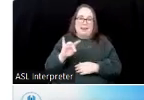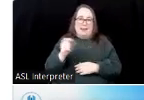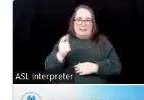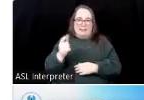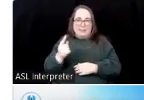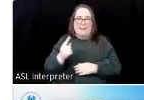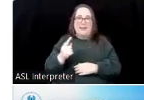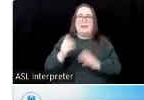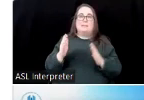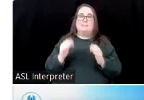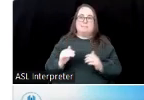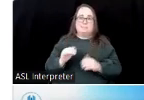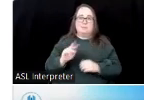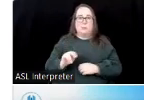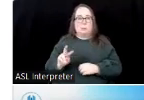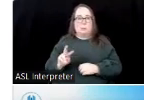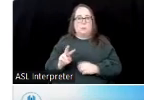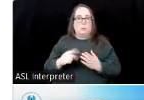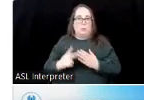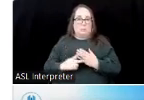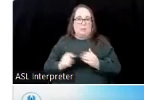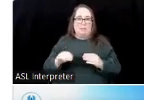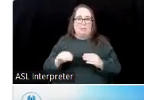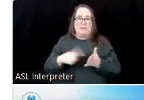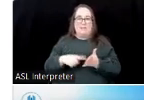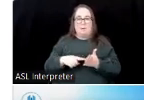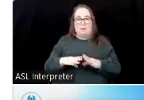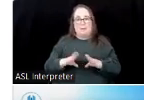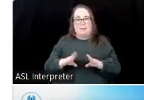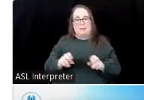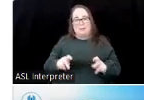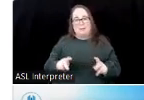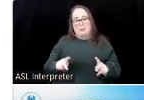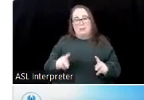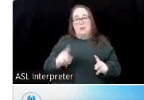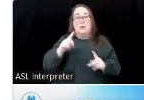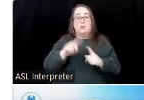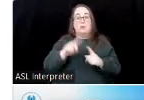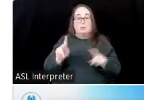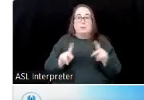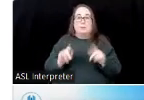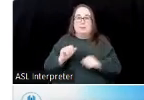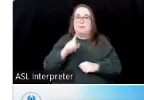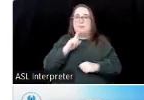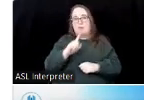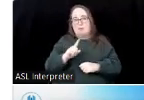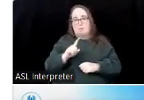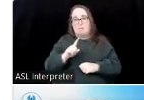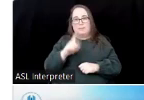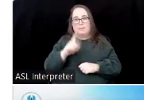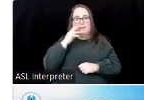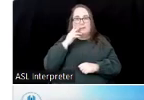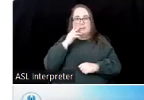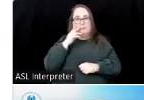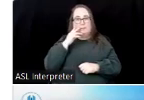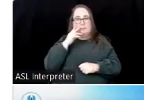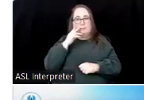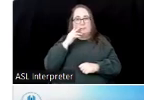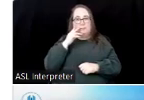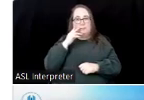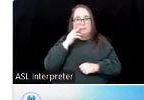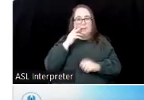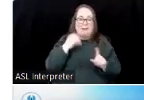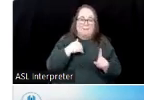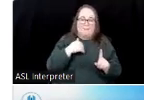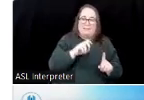Section 202 program that specifically provide affordable housing opportunities to people who are have disabilities or